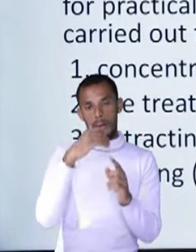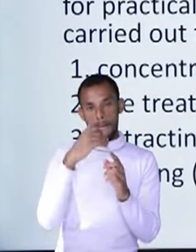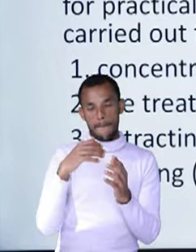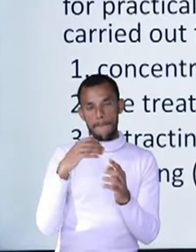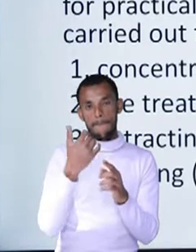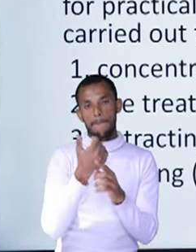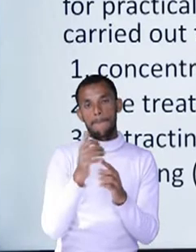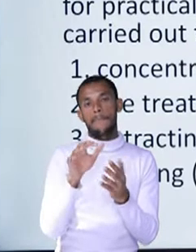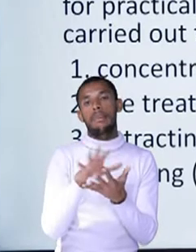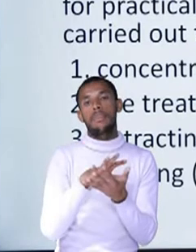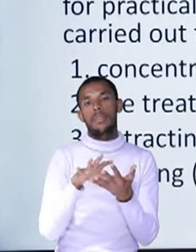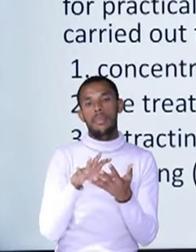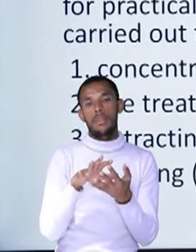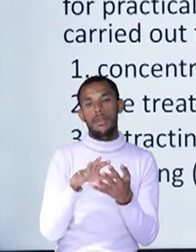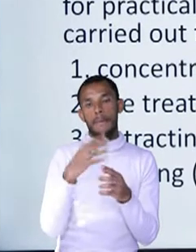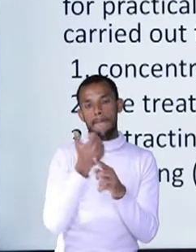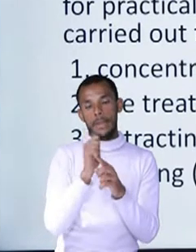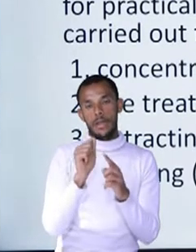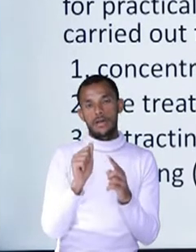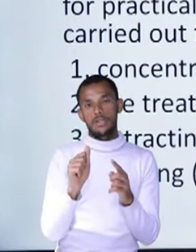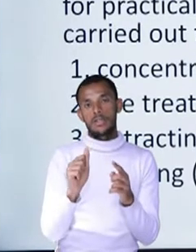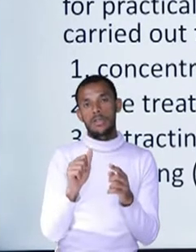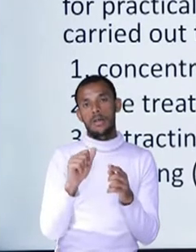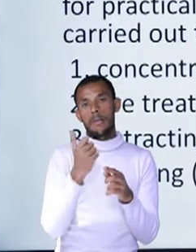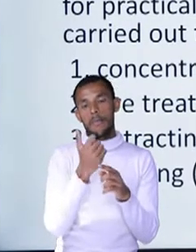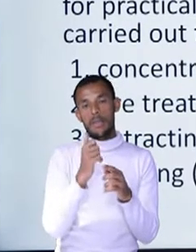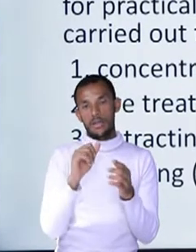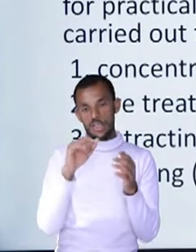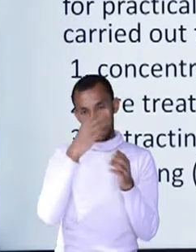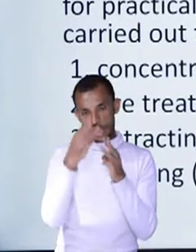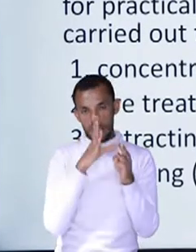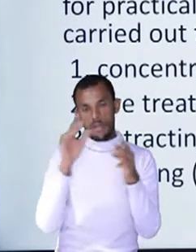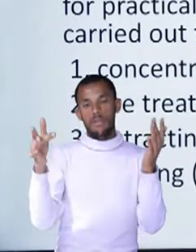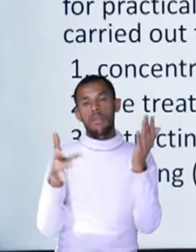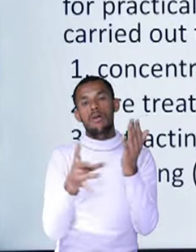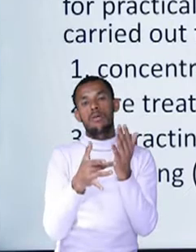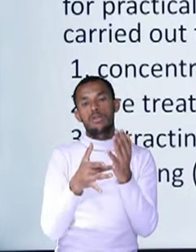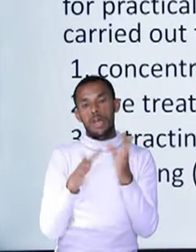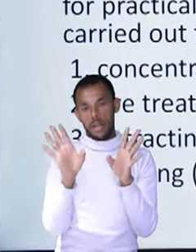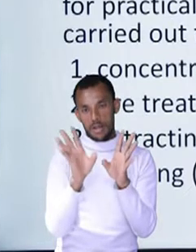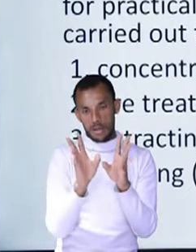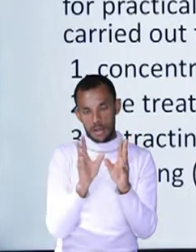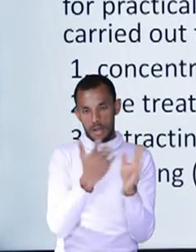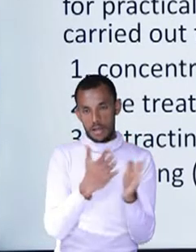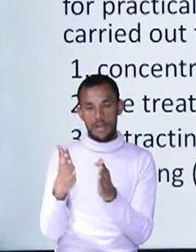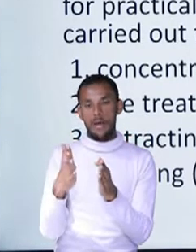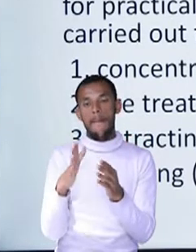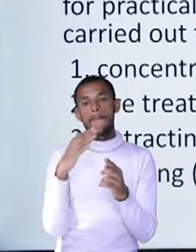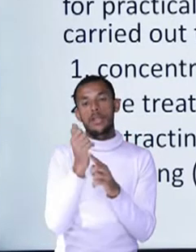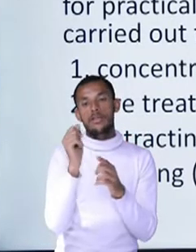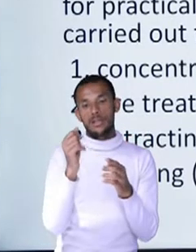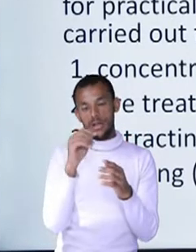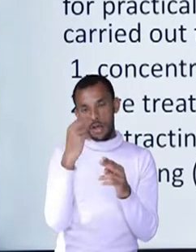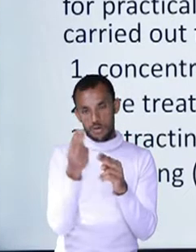Metallurgy. Metallurgy is the science and technology extracting metals from their natural